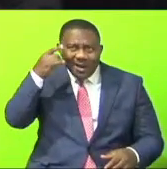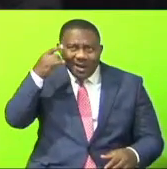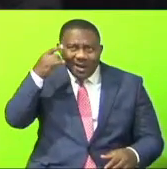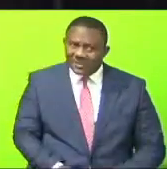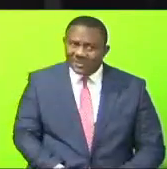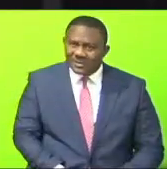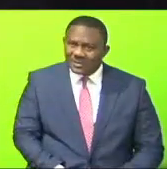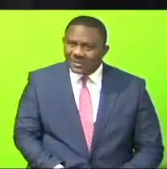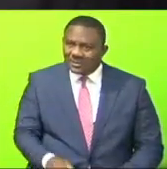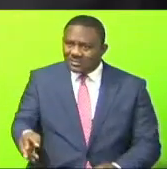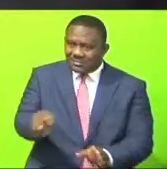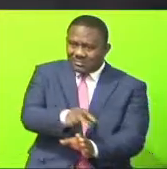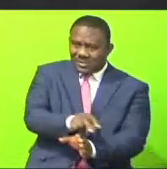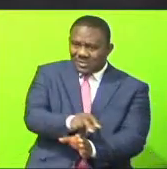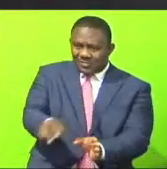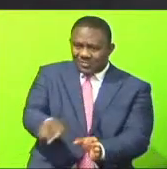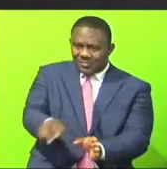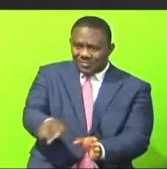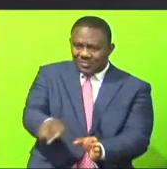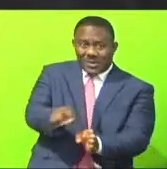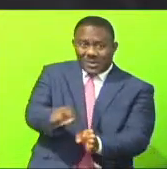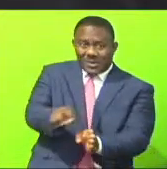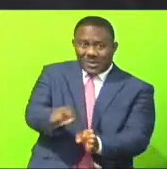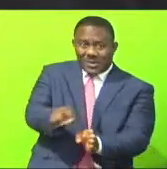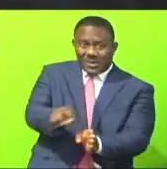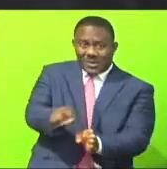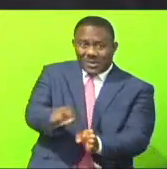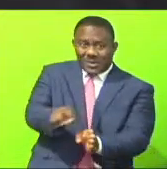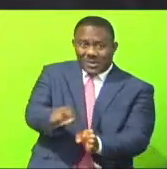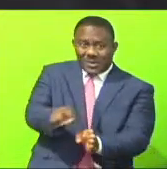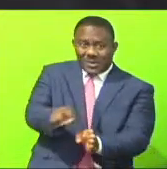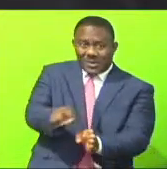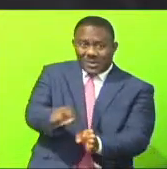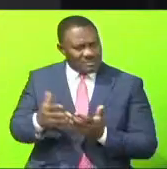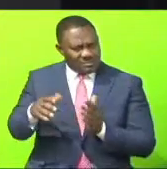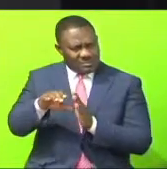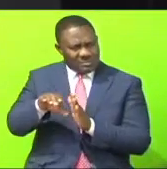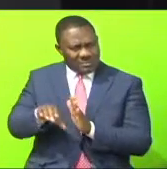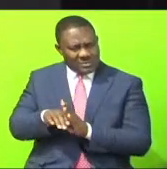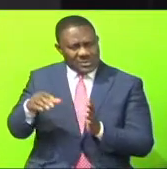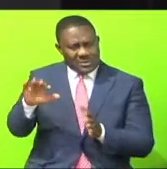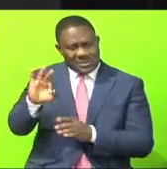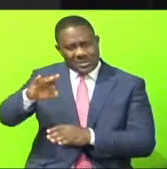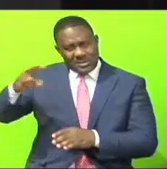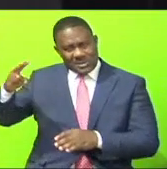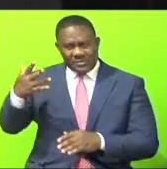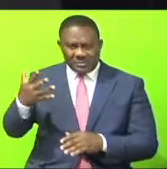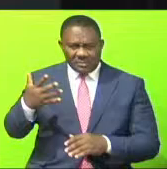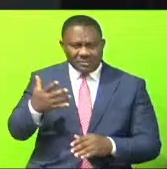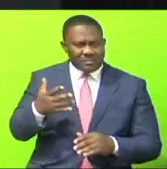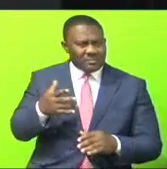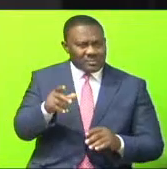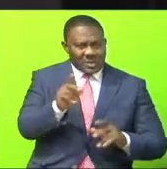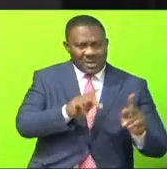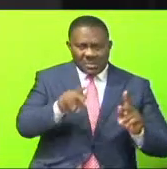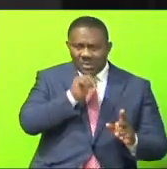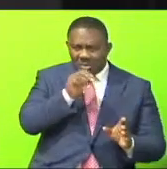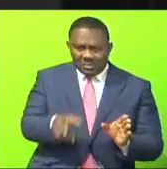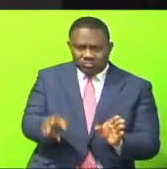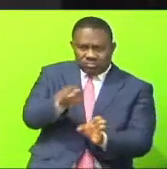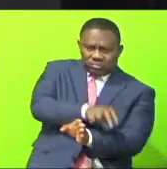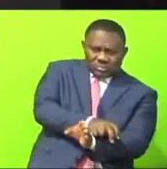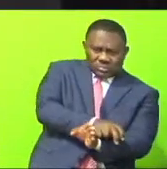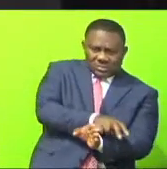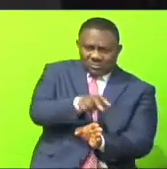you pray in Article 97 when the individuals have not crossed carpet? There's no factual basis to support